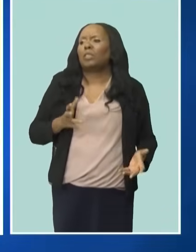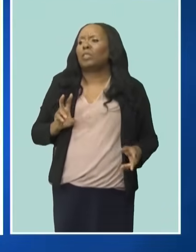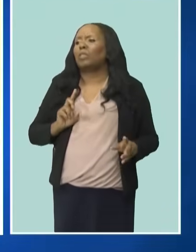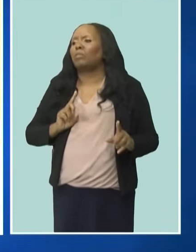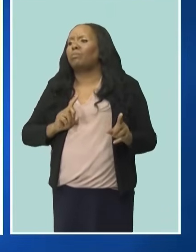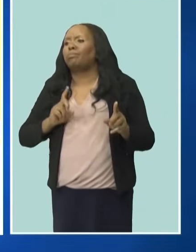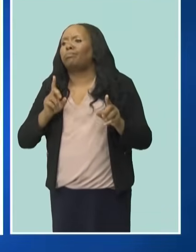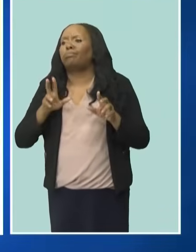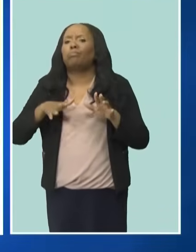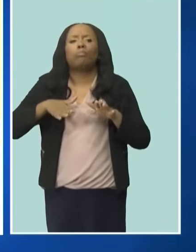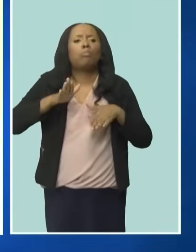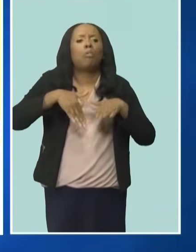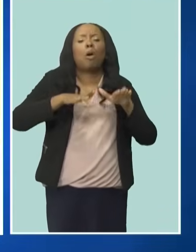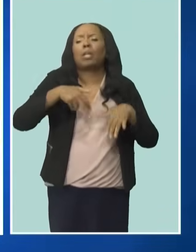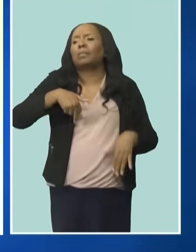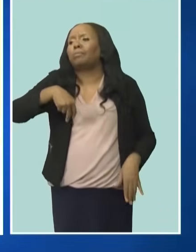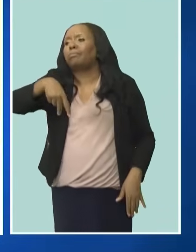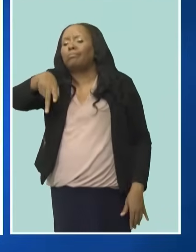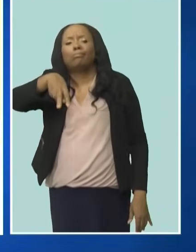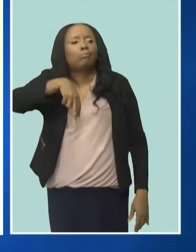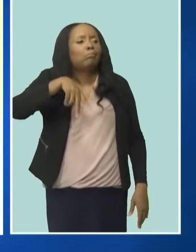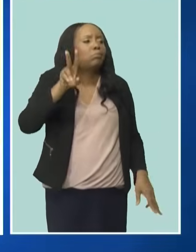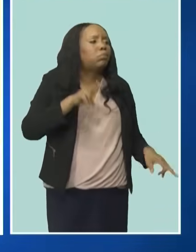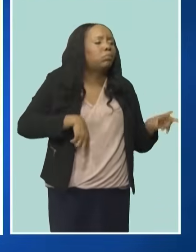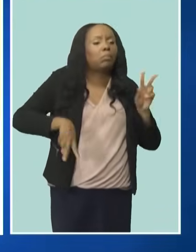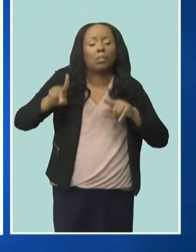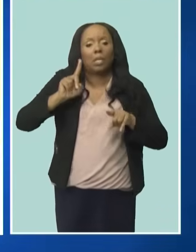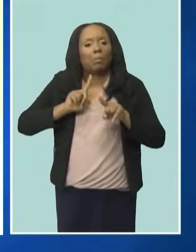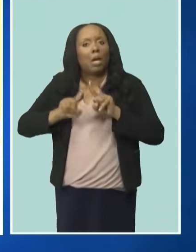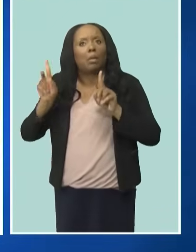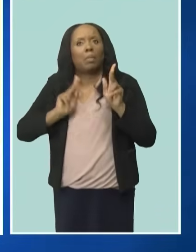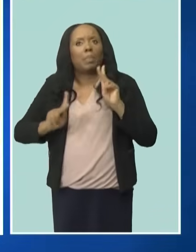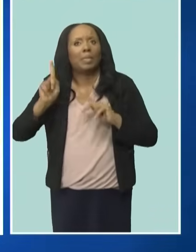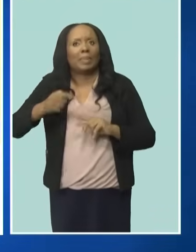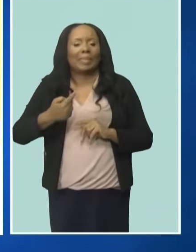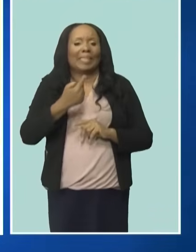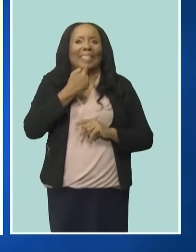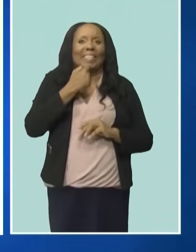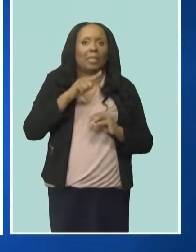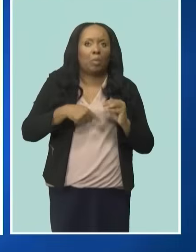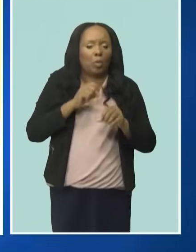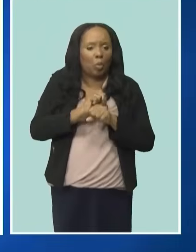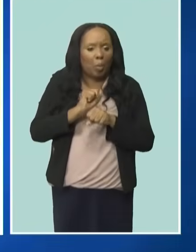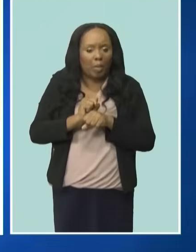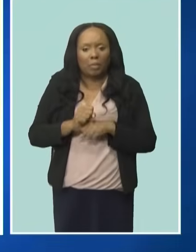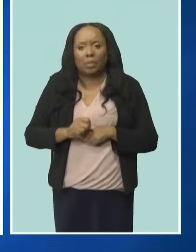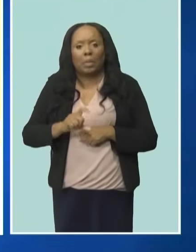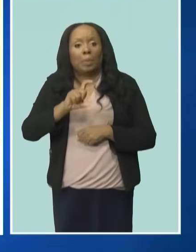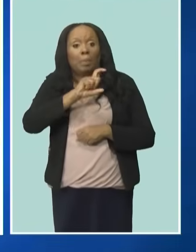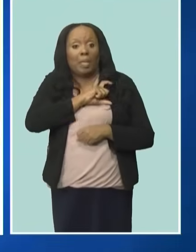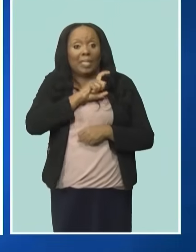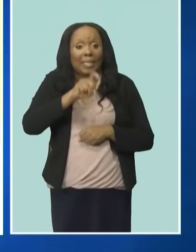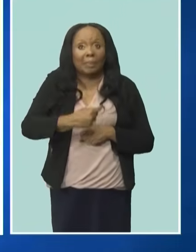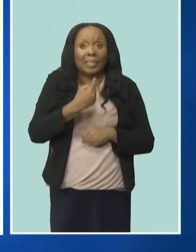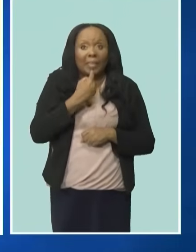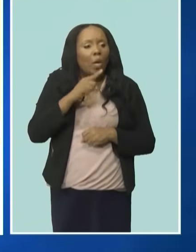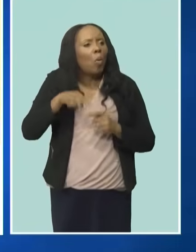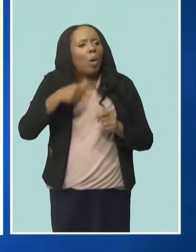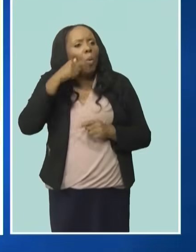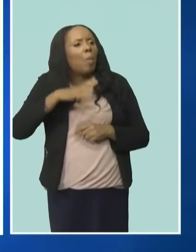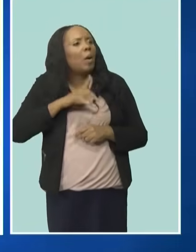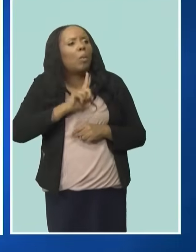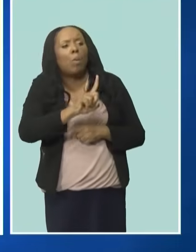ground. We need people who are serious about the work that they're doing everywhere. We need police officers who take it seriously when a woman